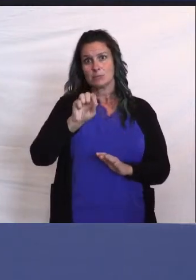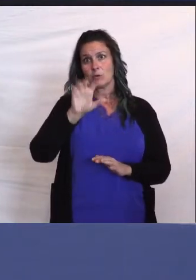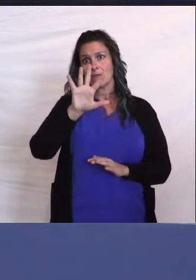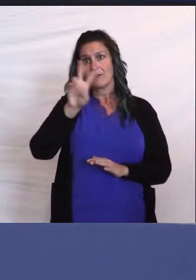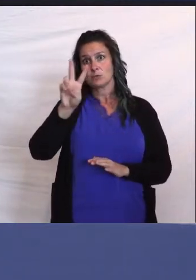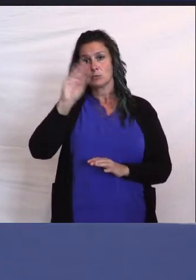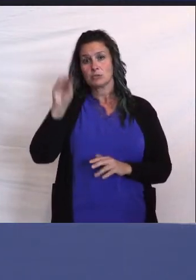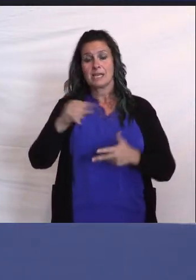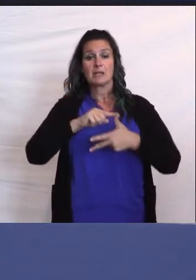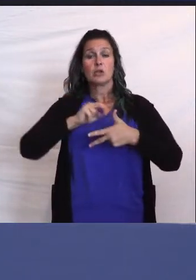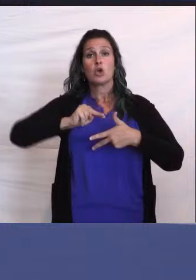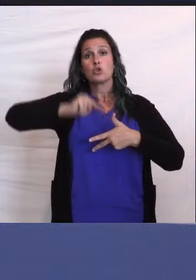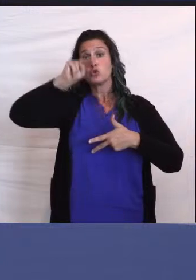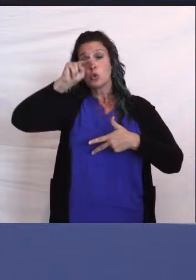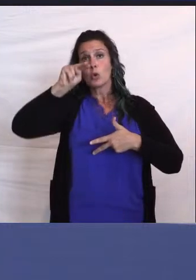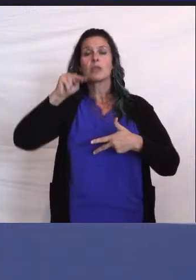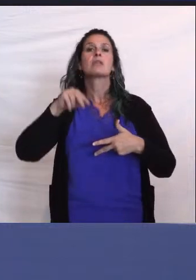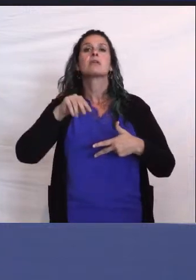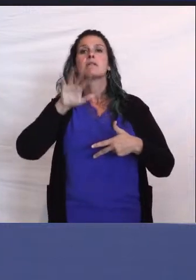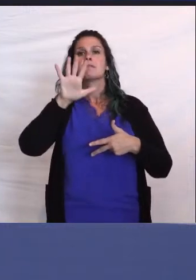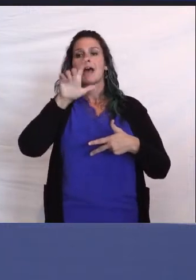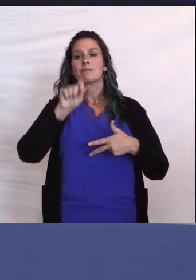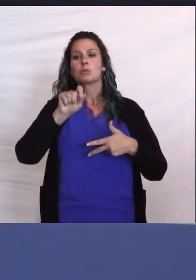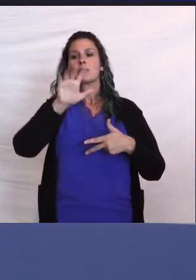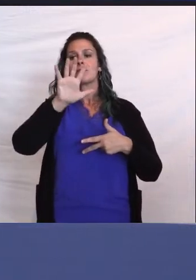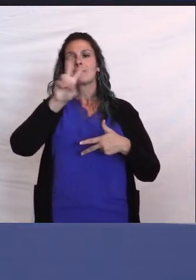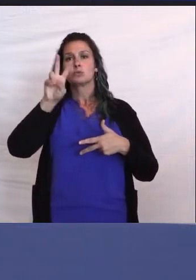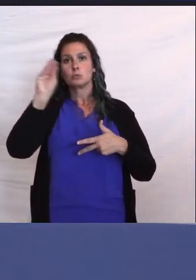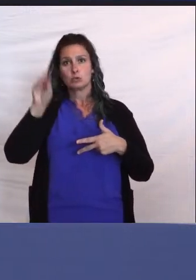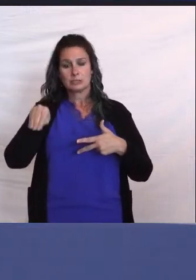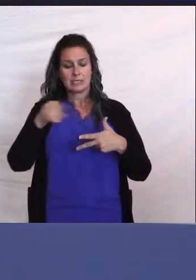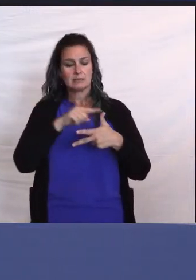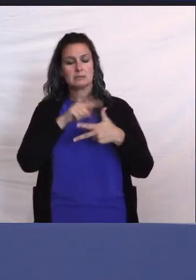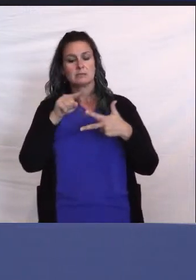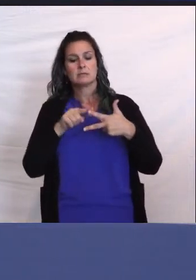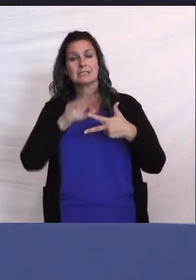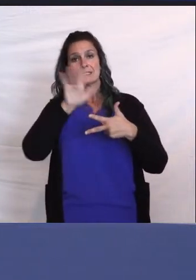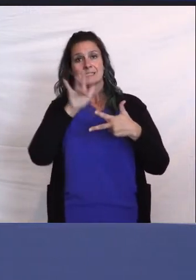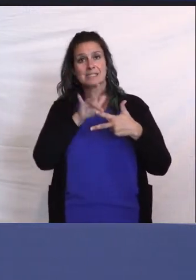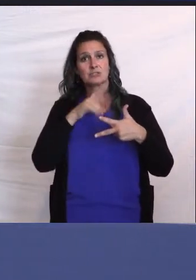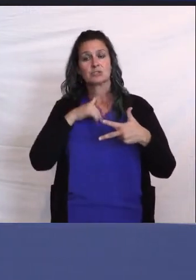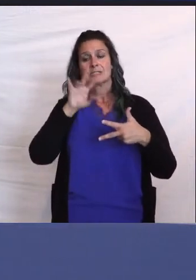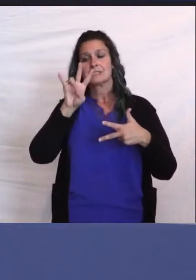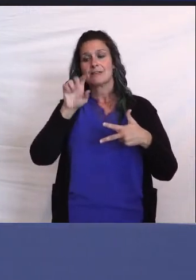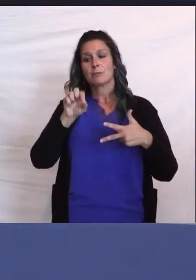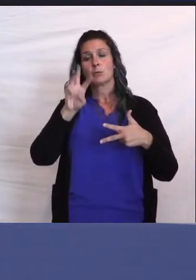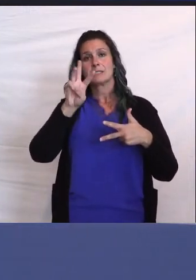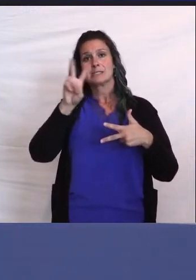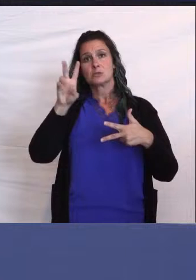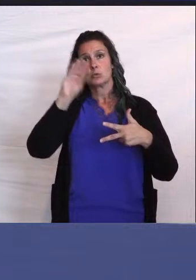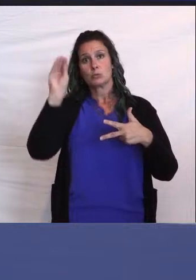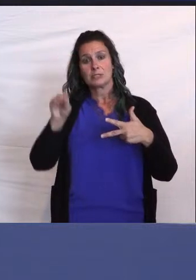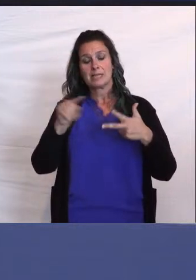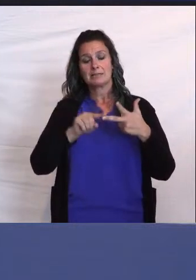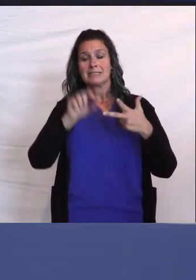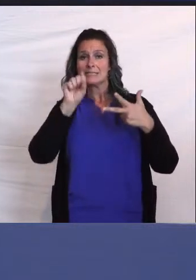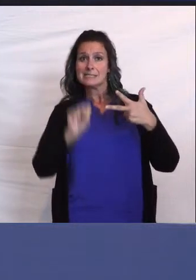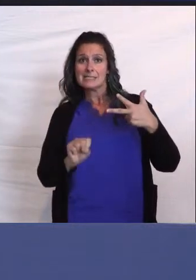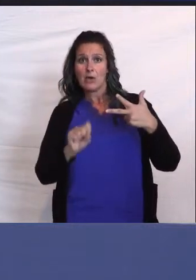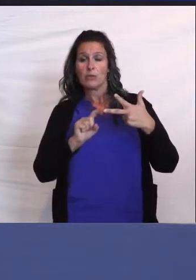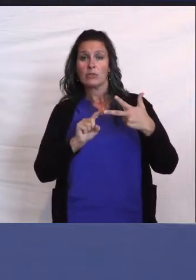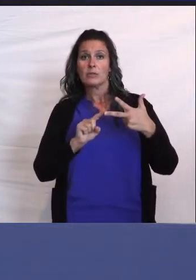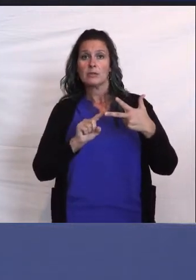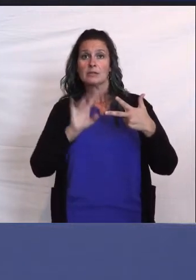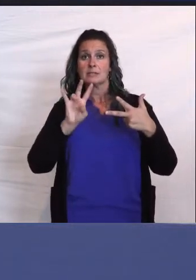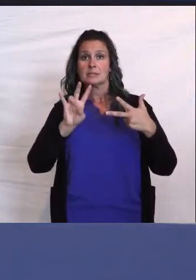6.52%. The northern part of the state reports 5.52%, central 7.62%, and the southern part of